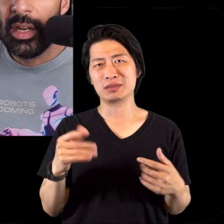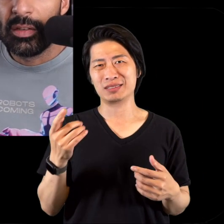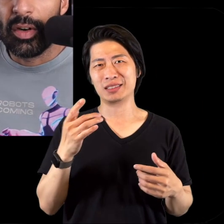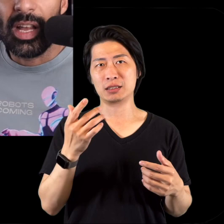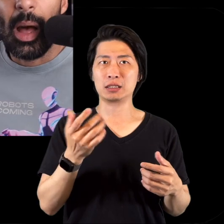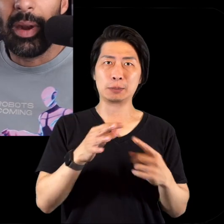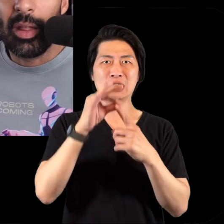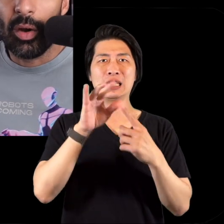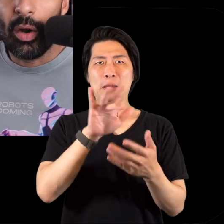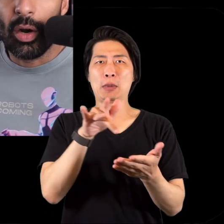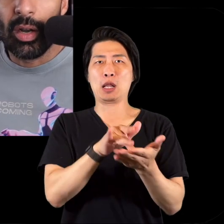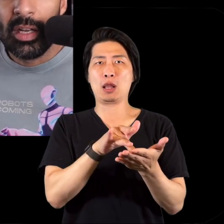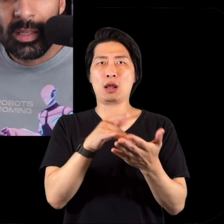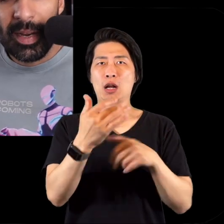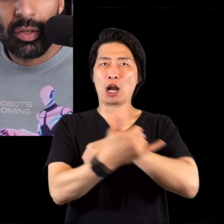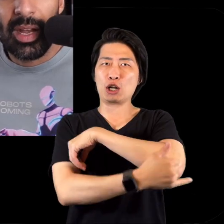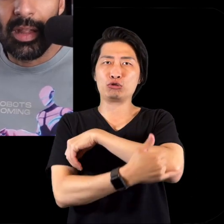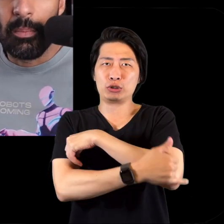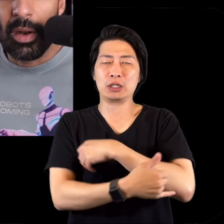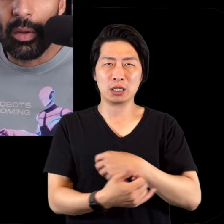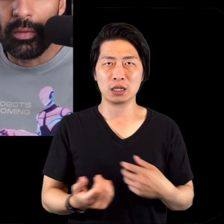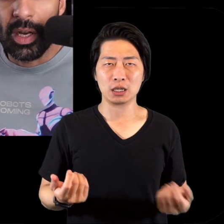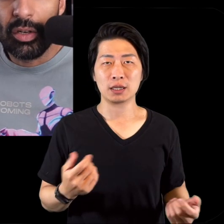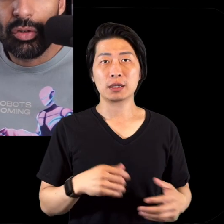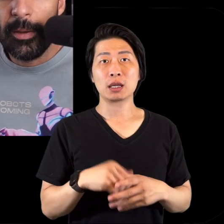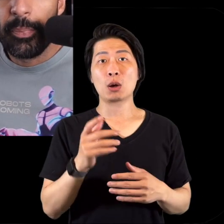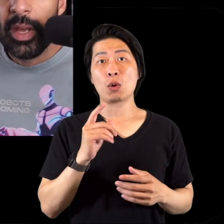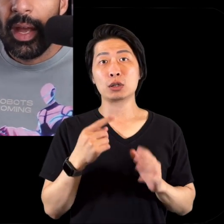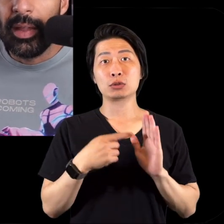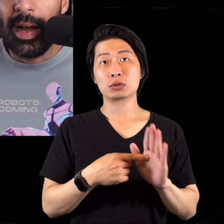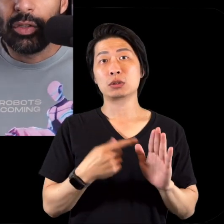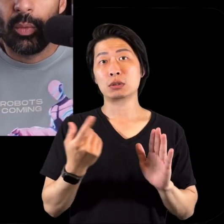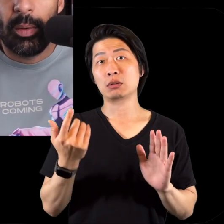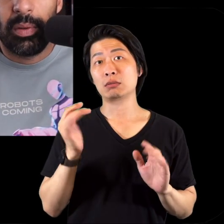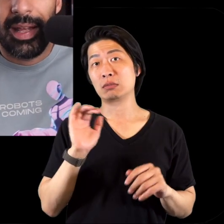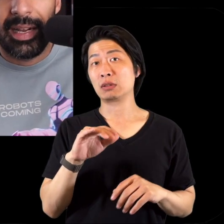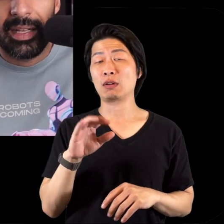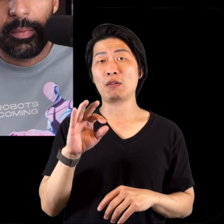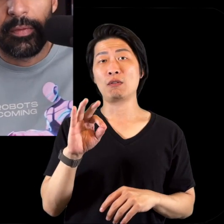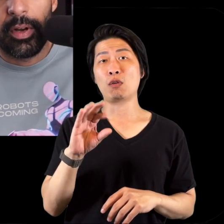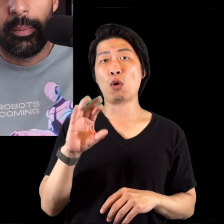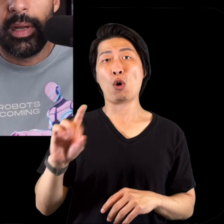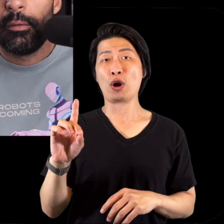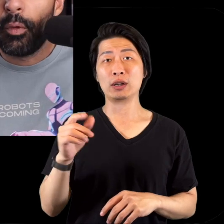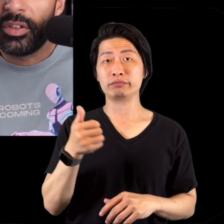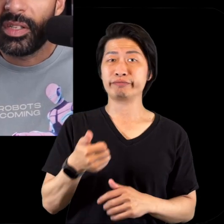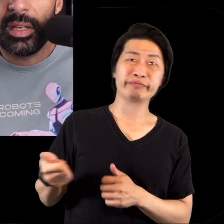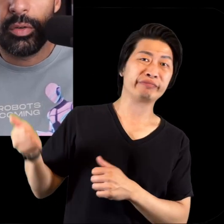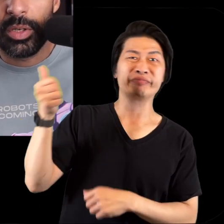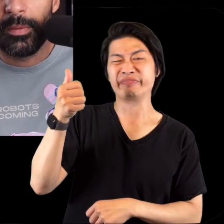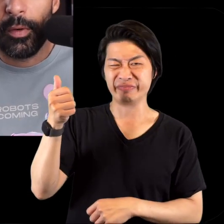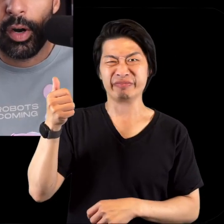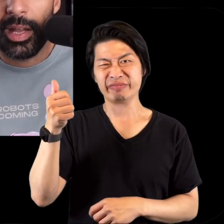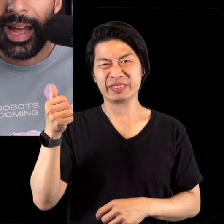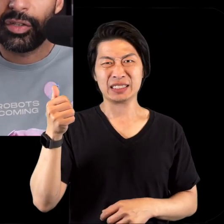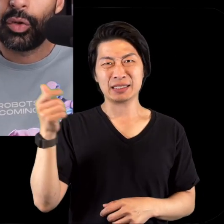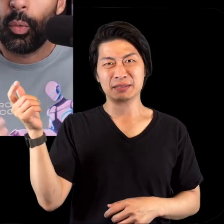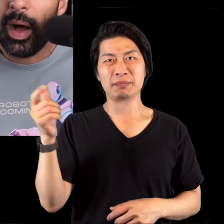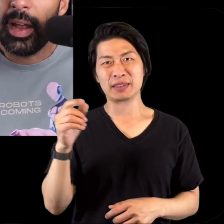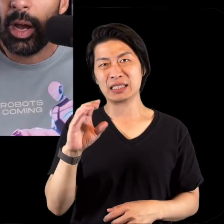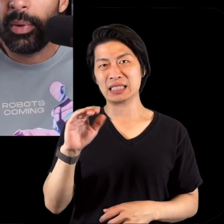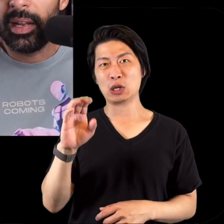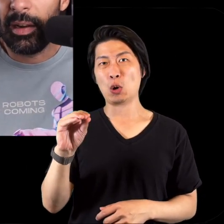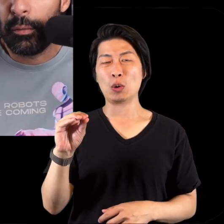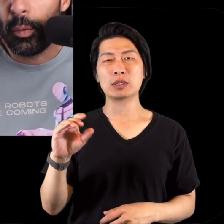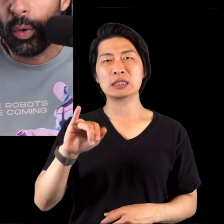difference as far as how many there are, especially in the middle of the country. And then I also want to play a clip from Ford CEO Jim Farley as to